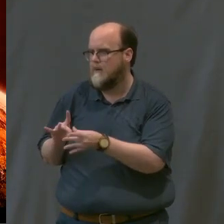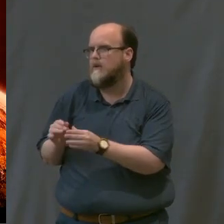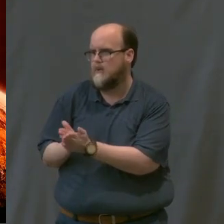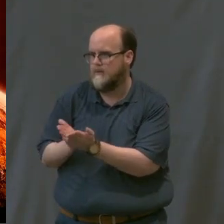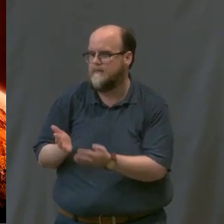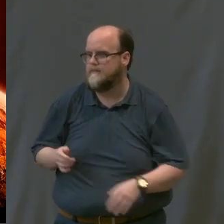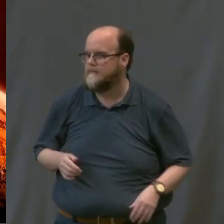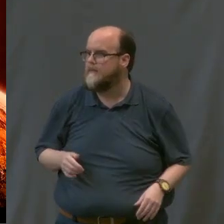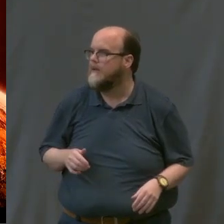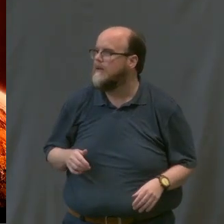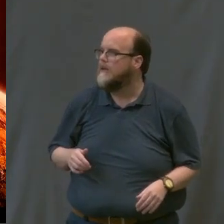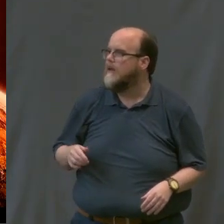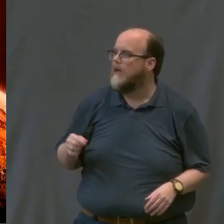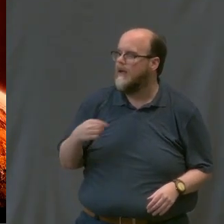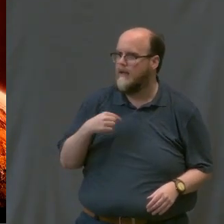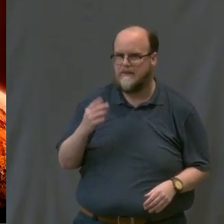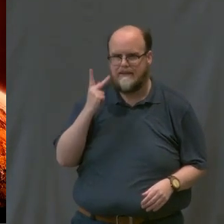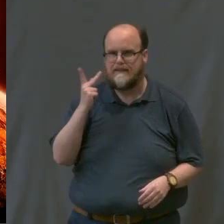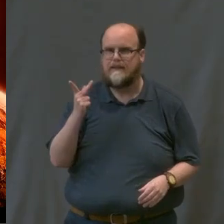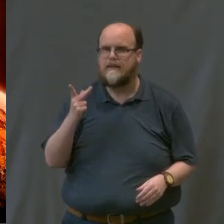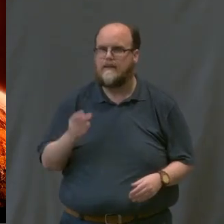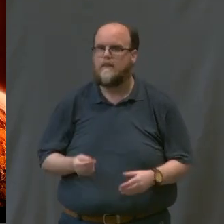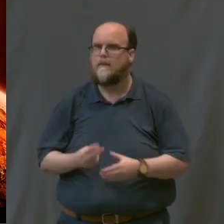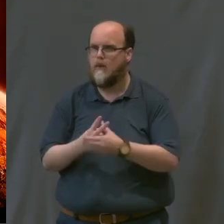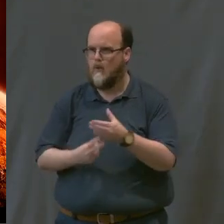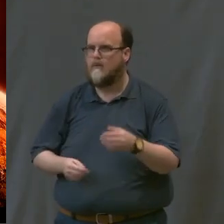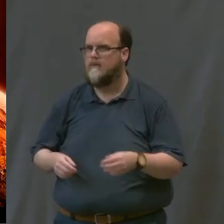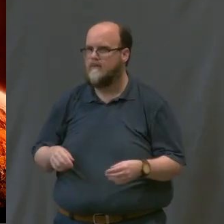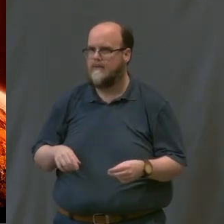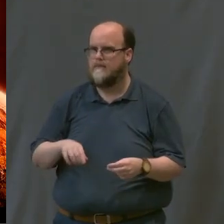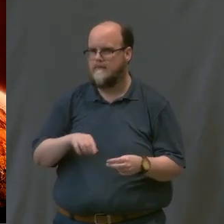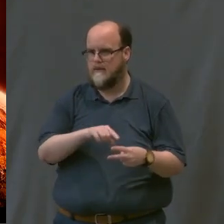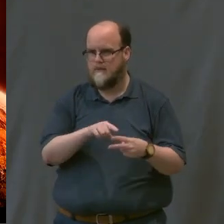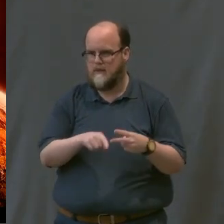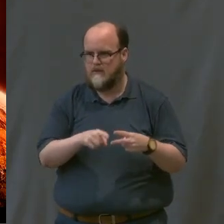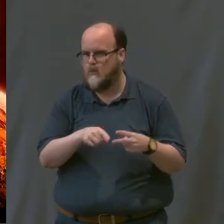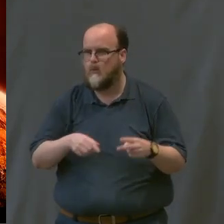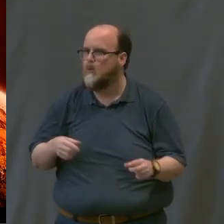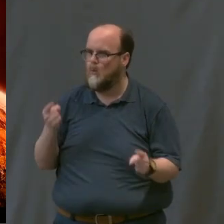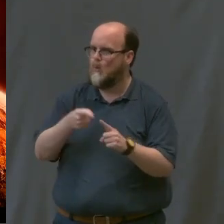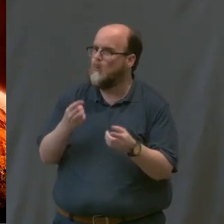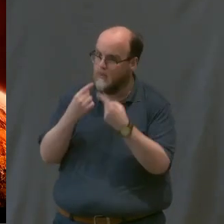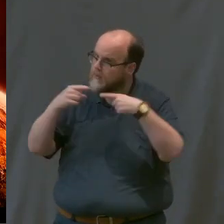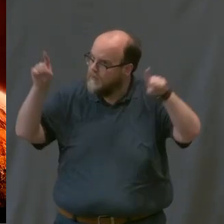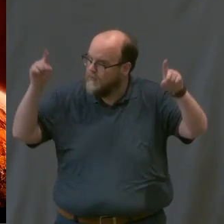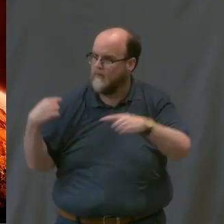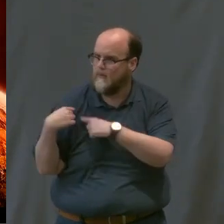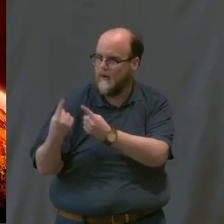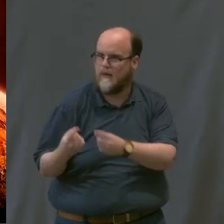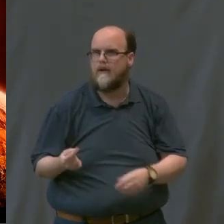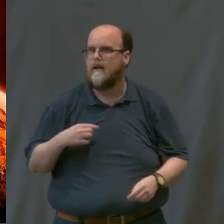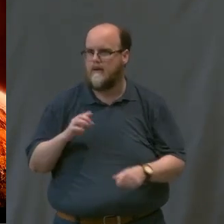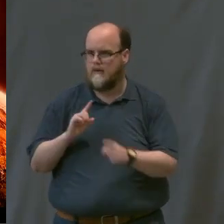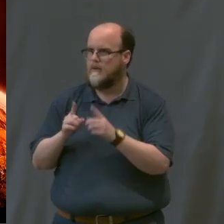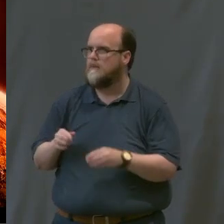And I'm seeing both of those goals successful so far. I've talked to a lot of people about